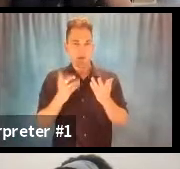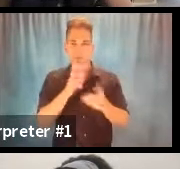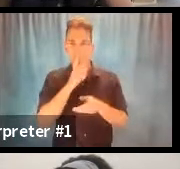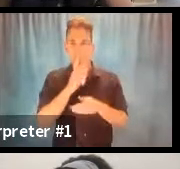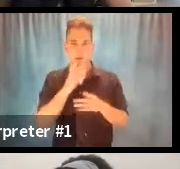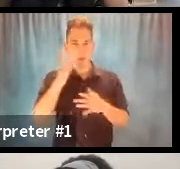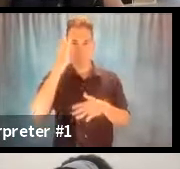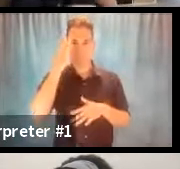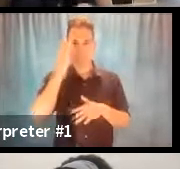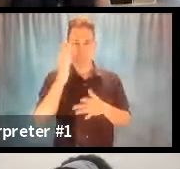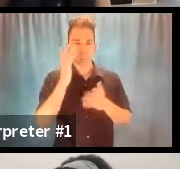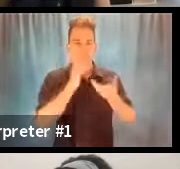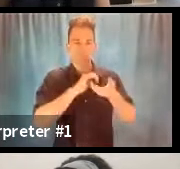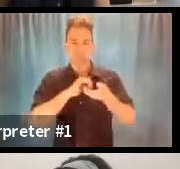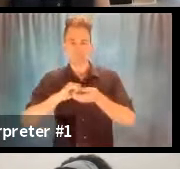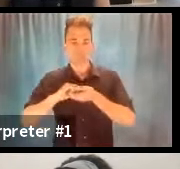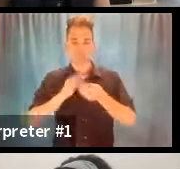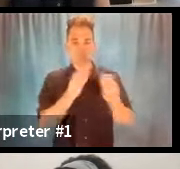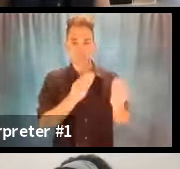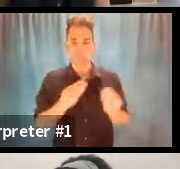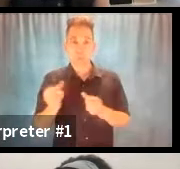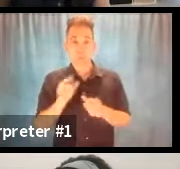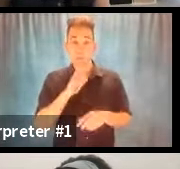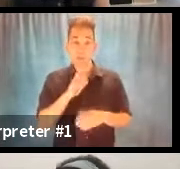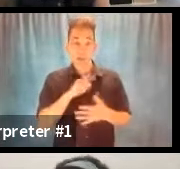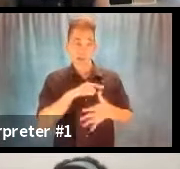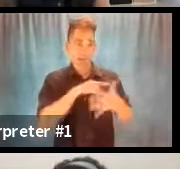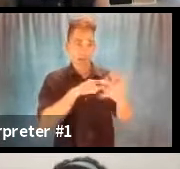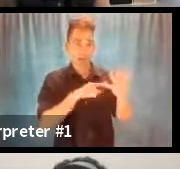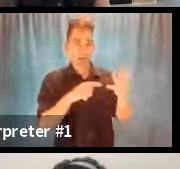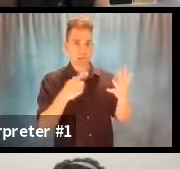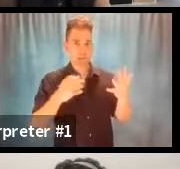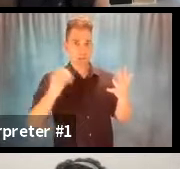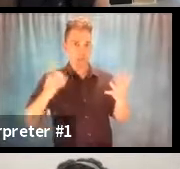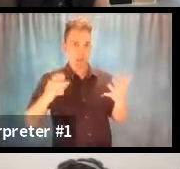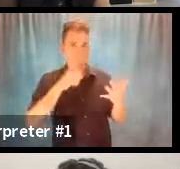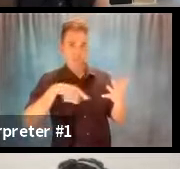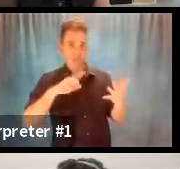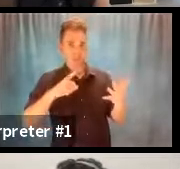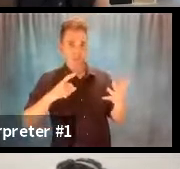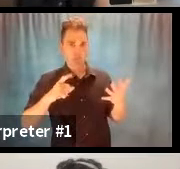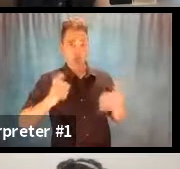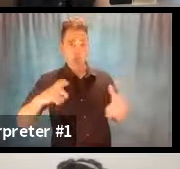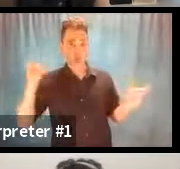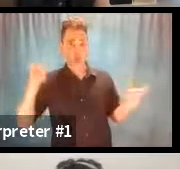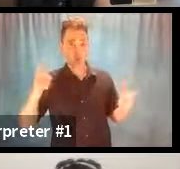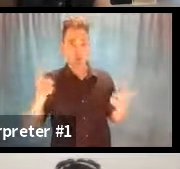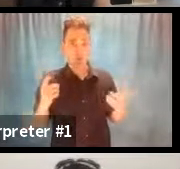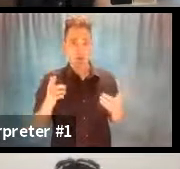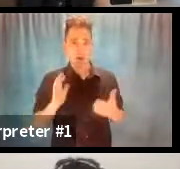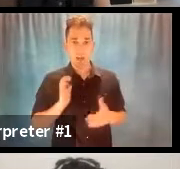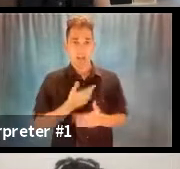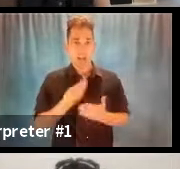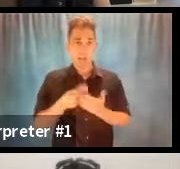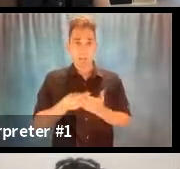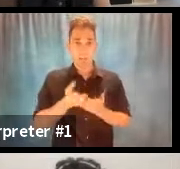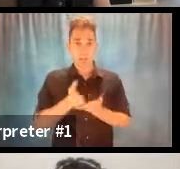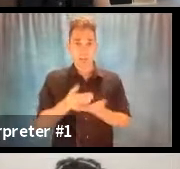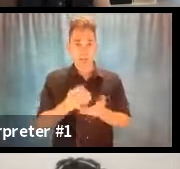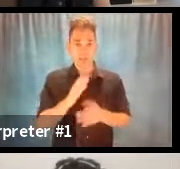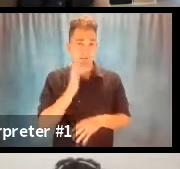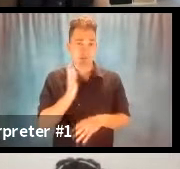are huge. I mean, we're none of us have a budget of $1 million a